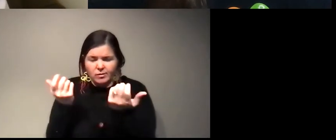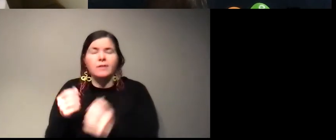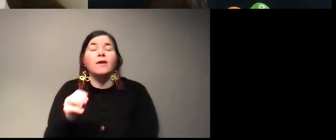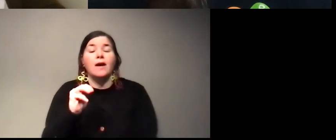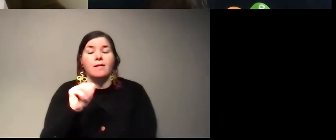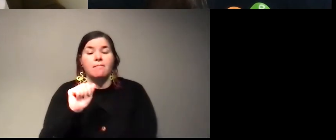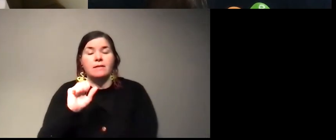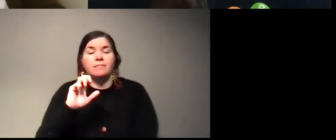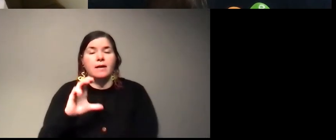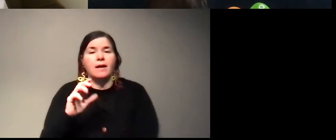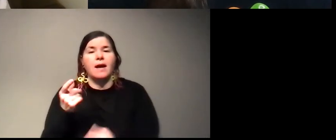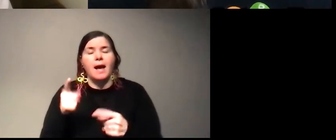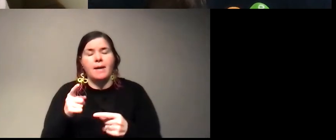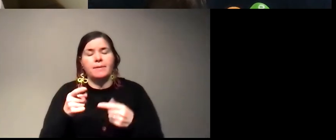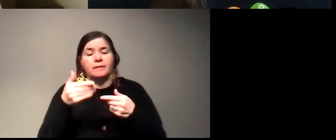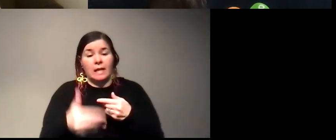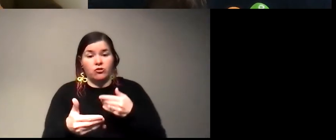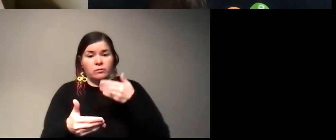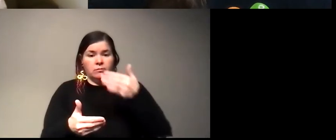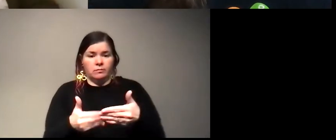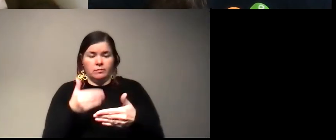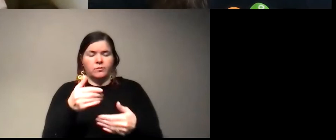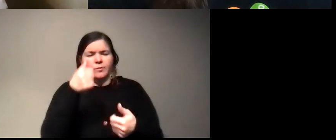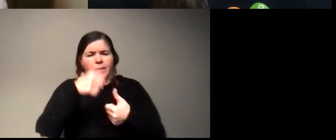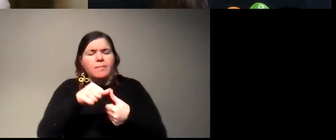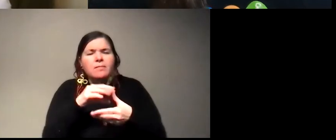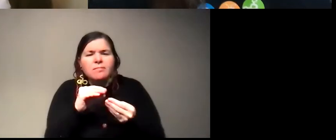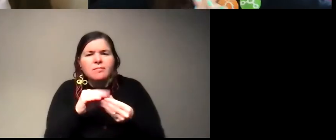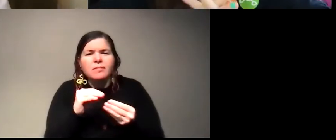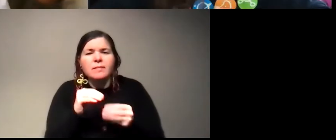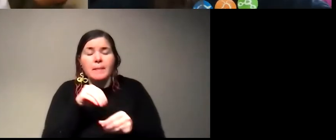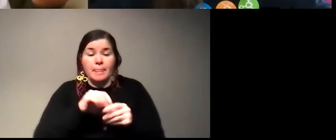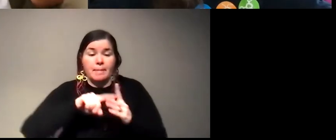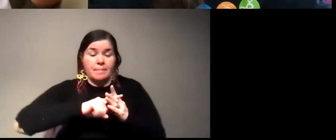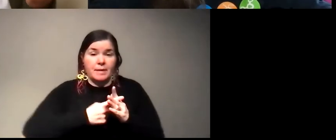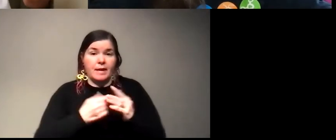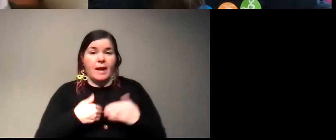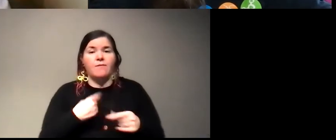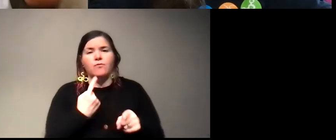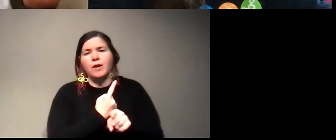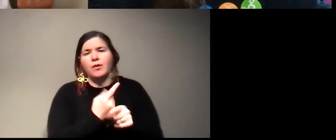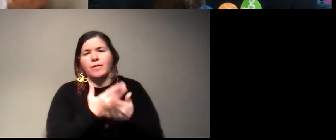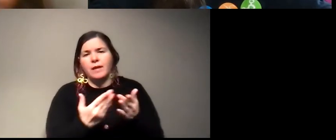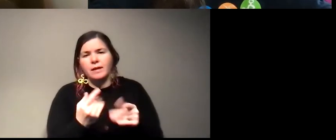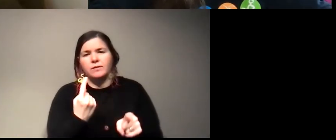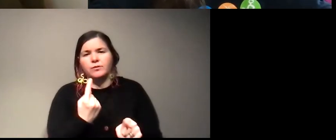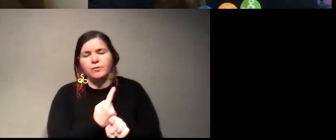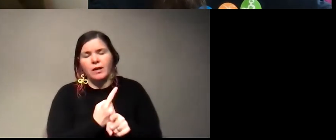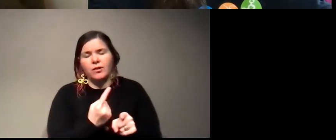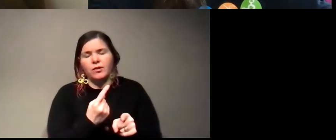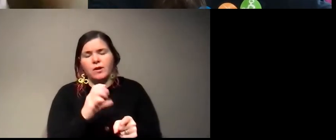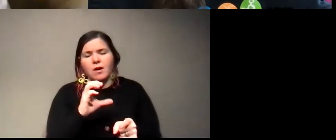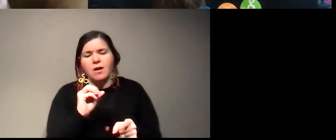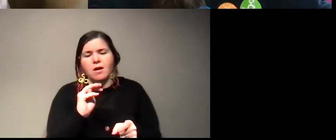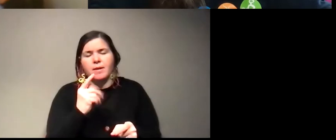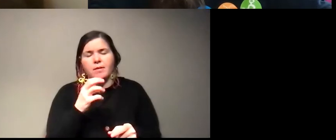spec happens in stages. Okay. So remember when I was saying that in the beginning, when you just have regular things that are regular compounds, things